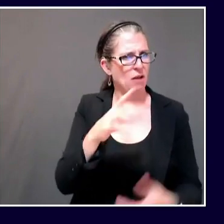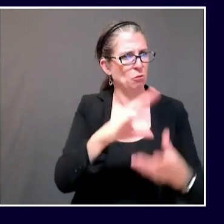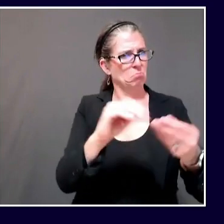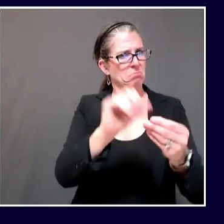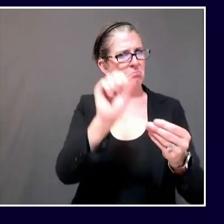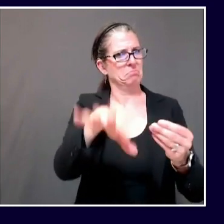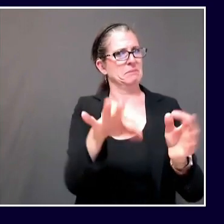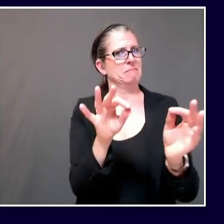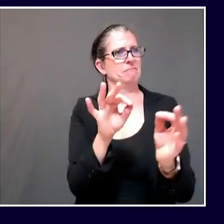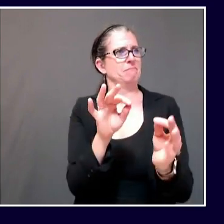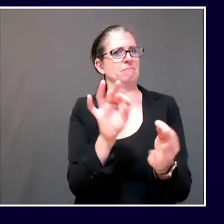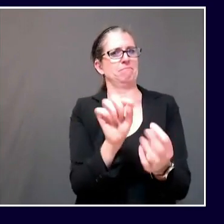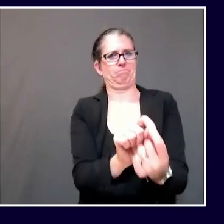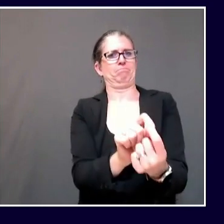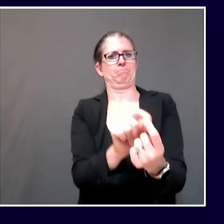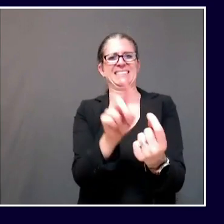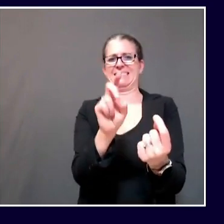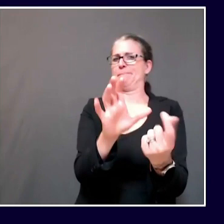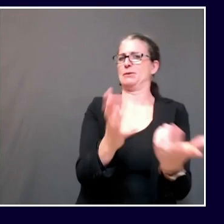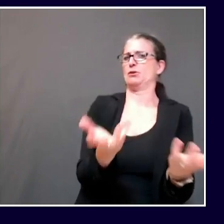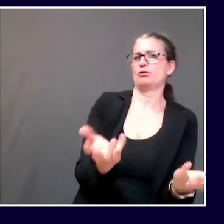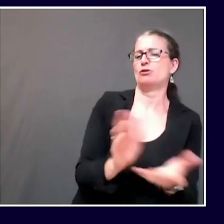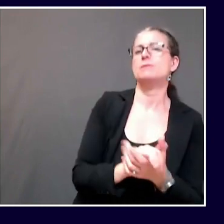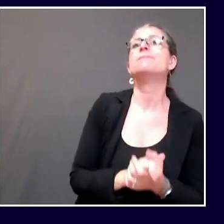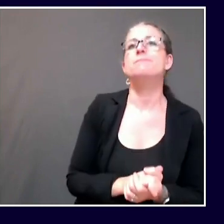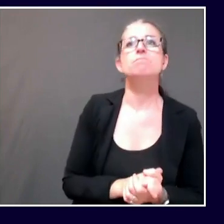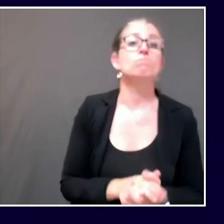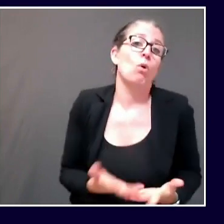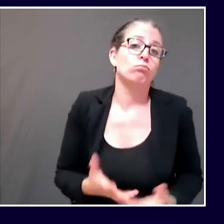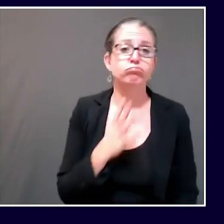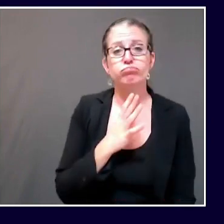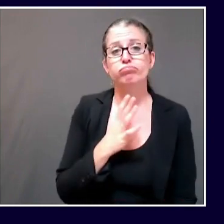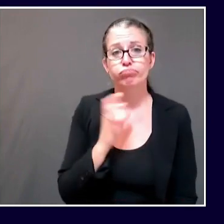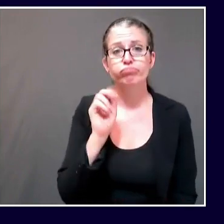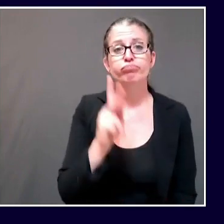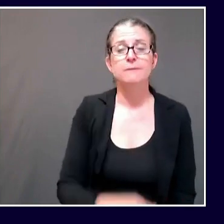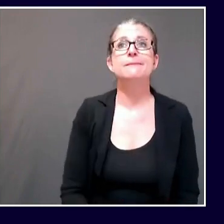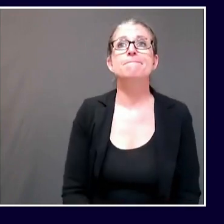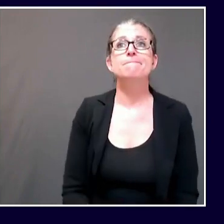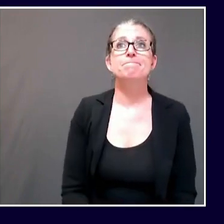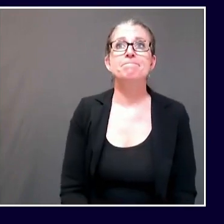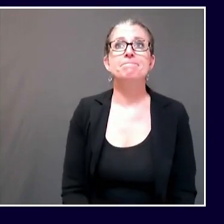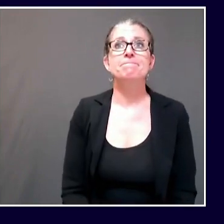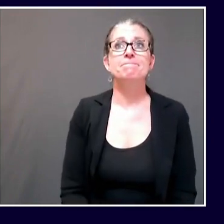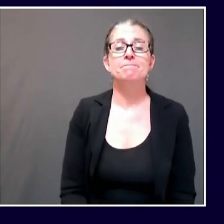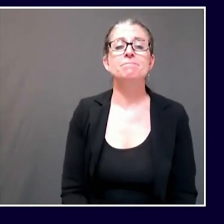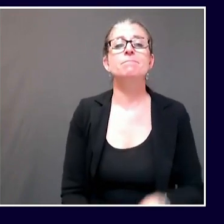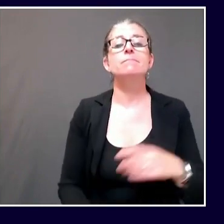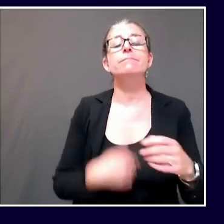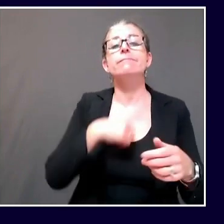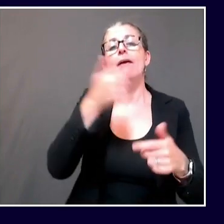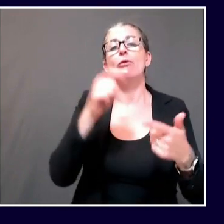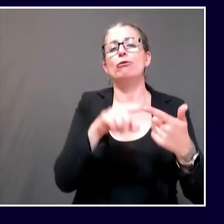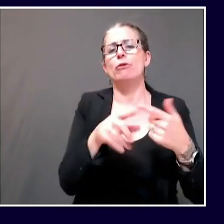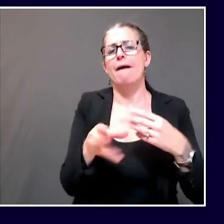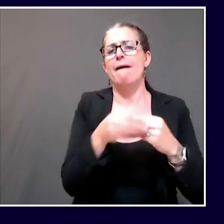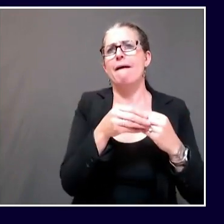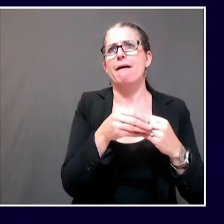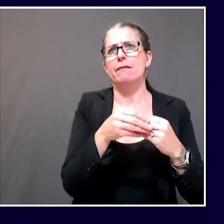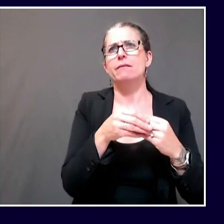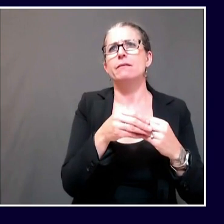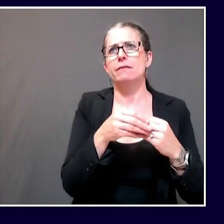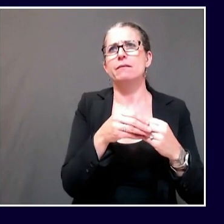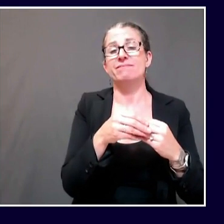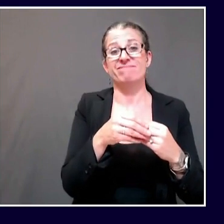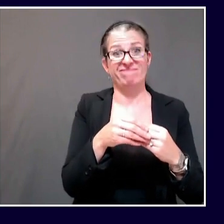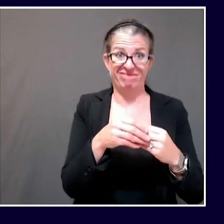Absolutely. And just a quick follow-up. With summer coming to an end and the temperatures kind of dropping, people are going to be more likely to not be